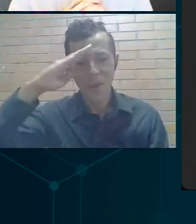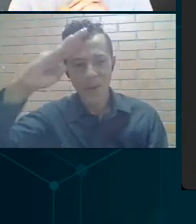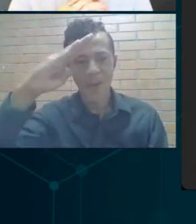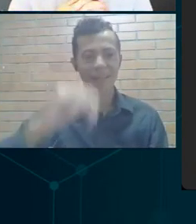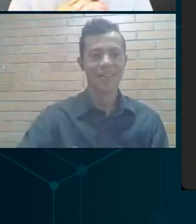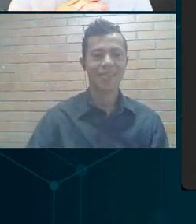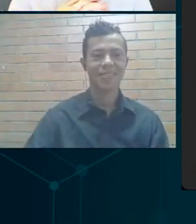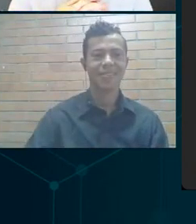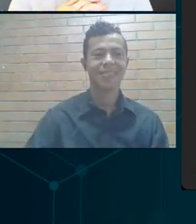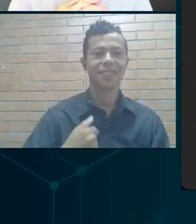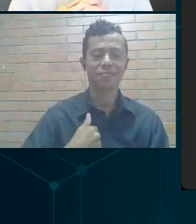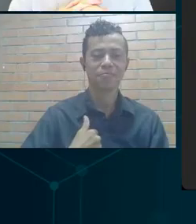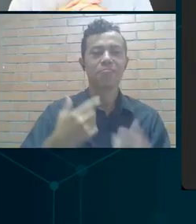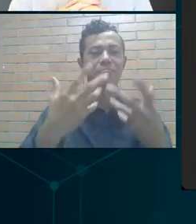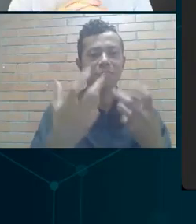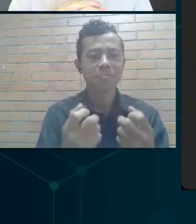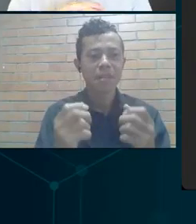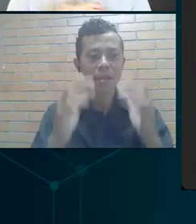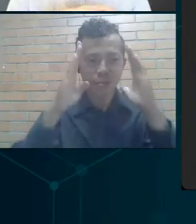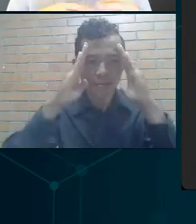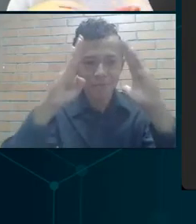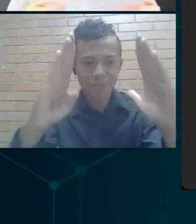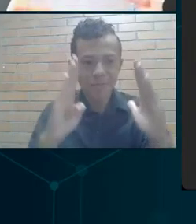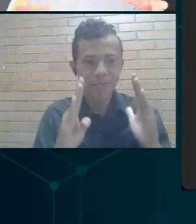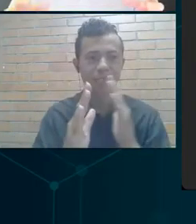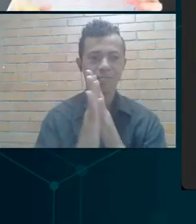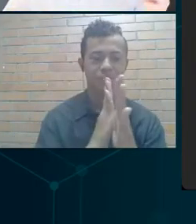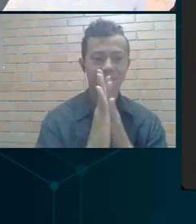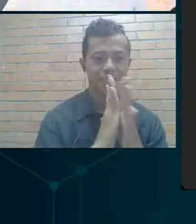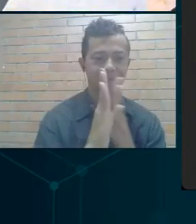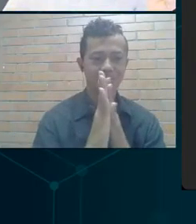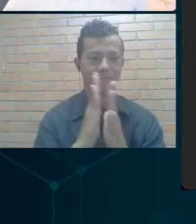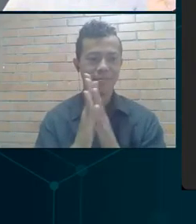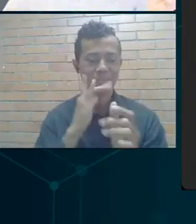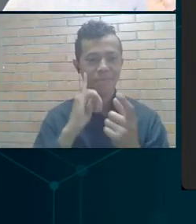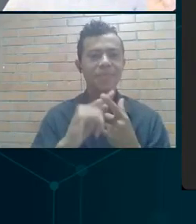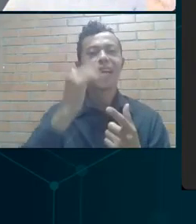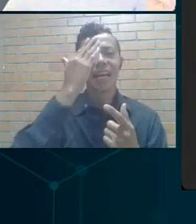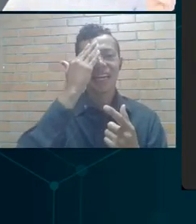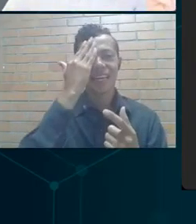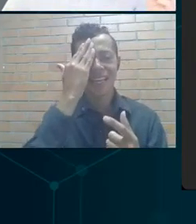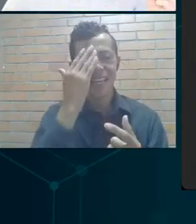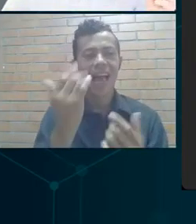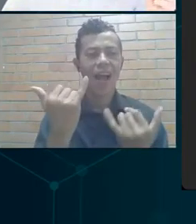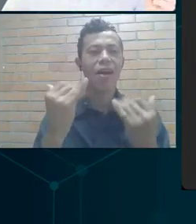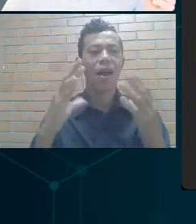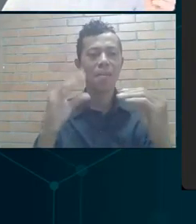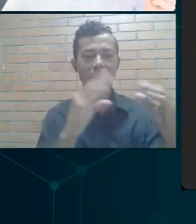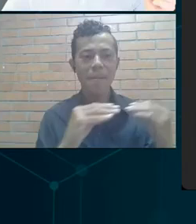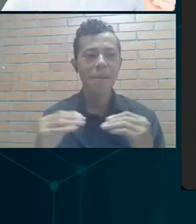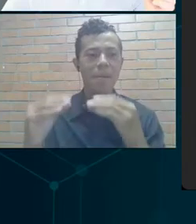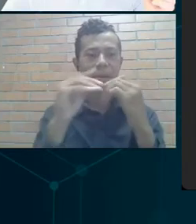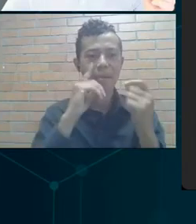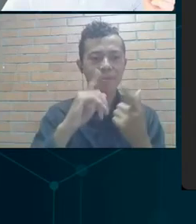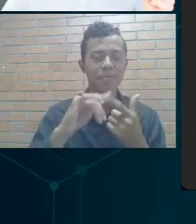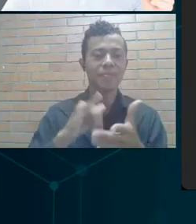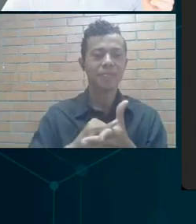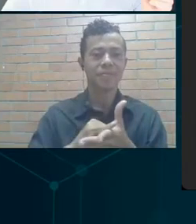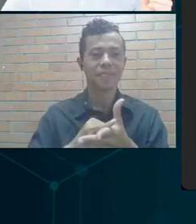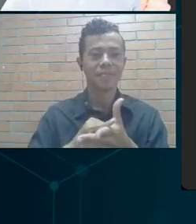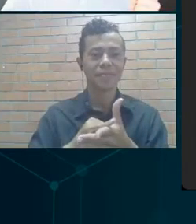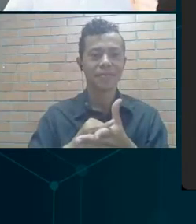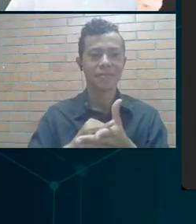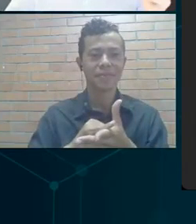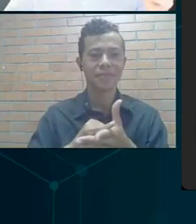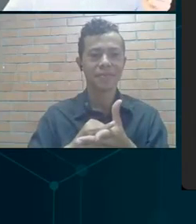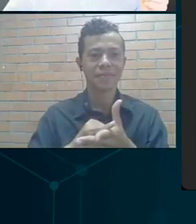from you. Just to know that we're speaking to a live audience. Actually, we should give some introduction to that sounds able